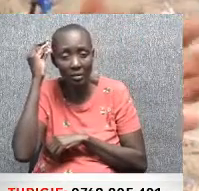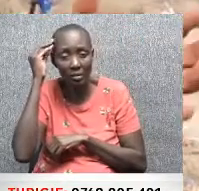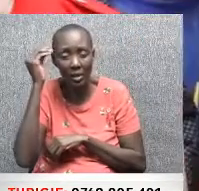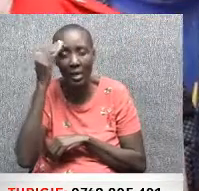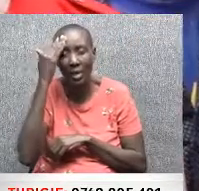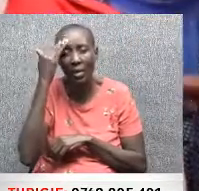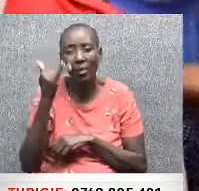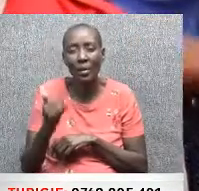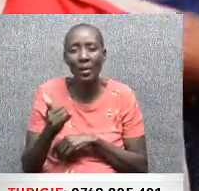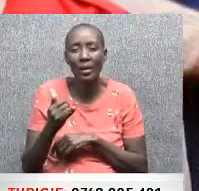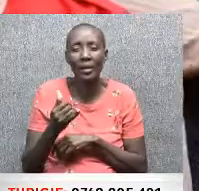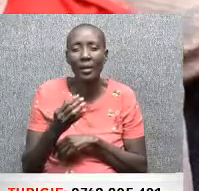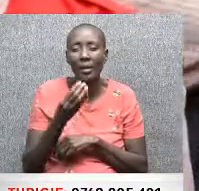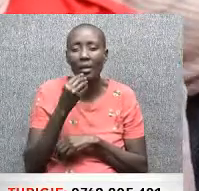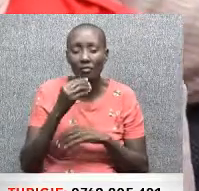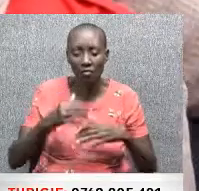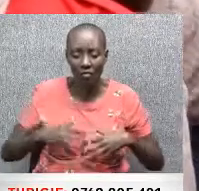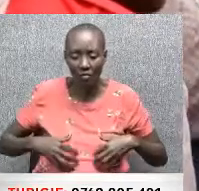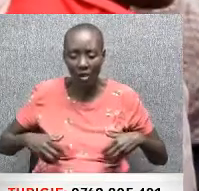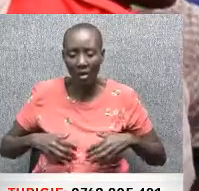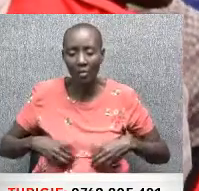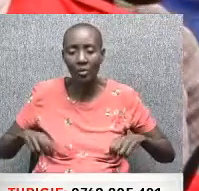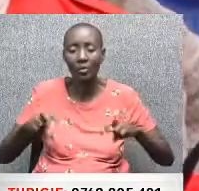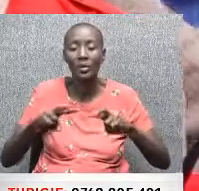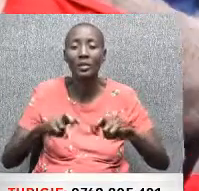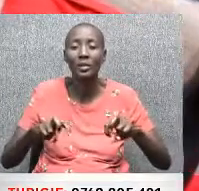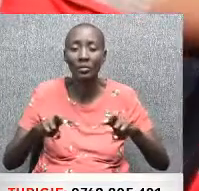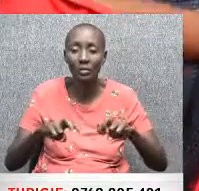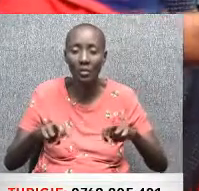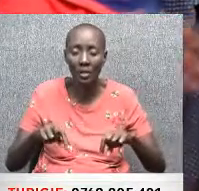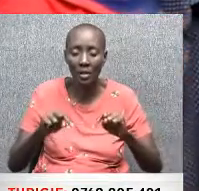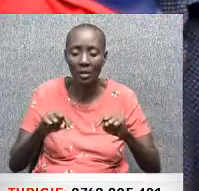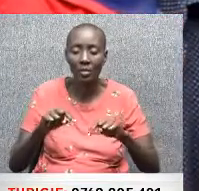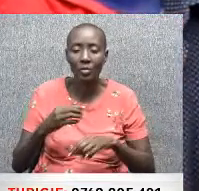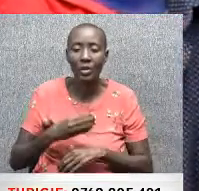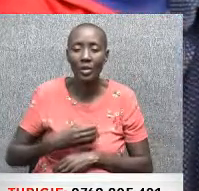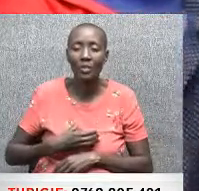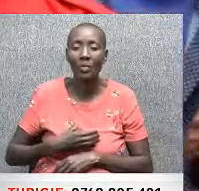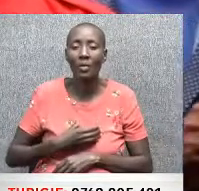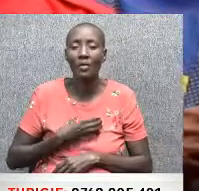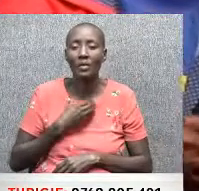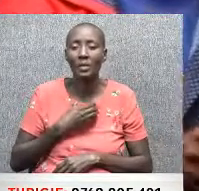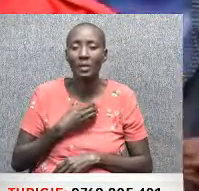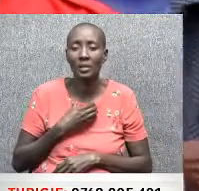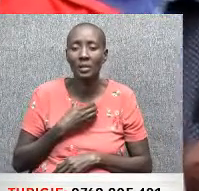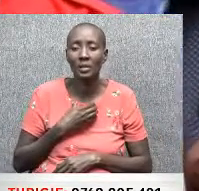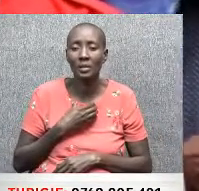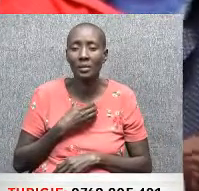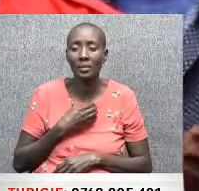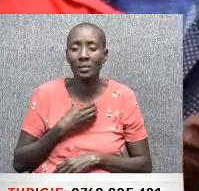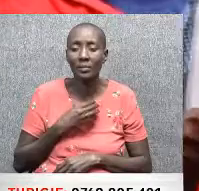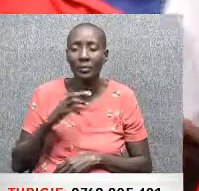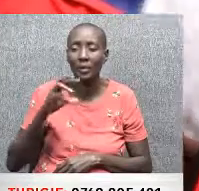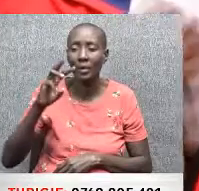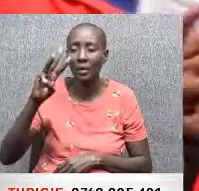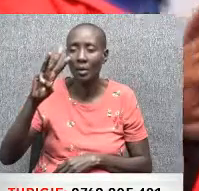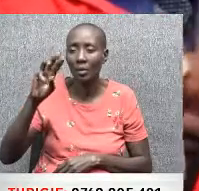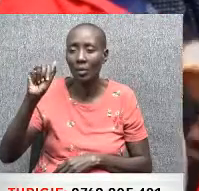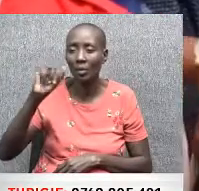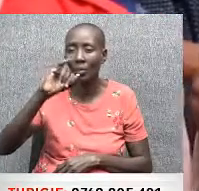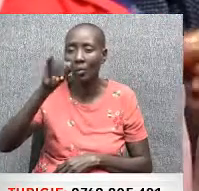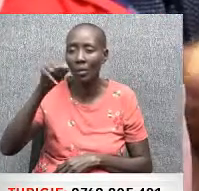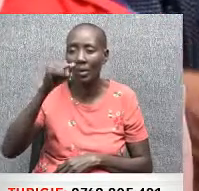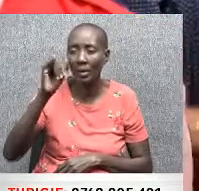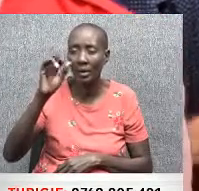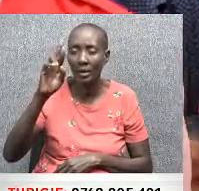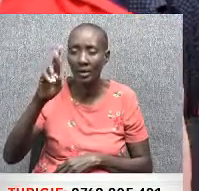mulisho. Today we decided to make a visit to the worst and the last end of Wajia East constituency,